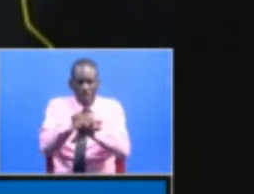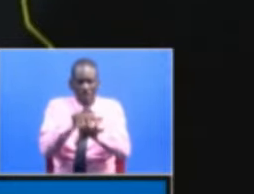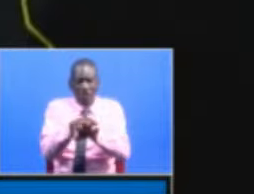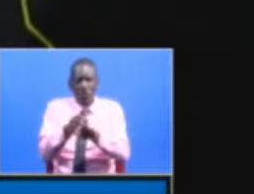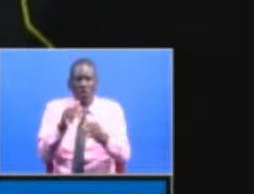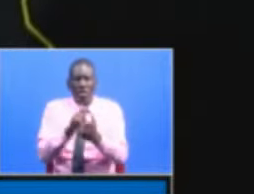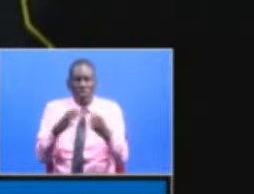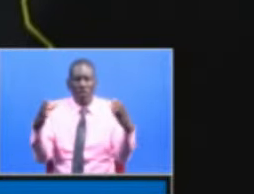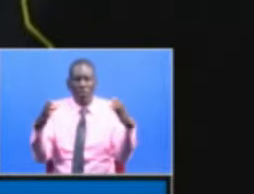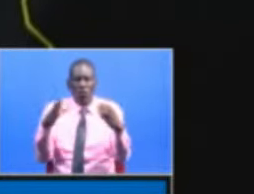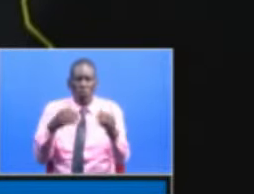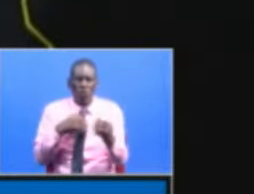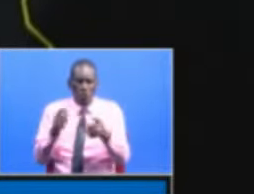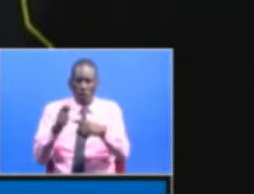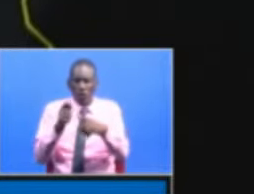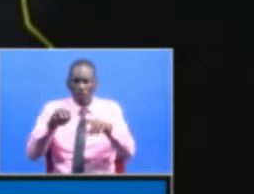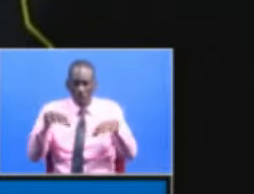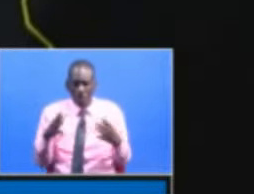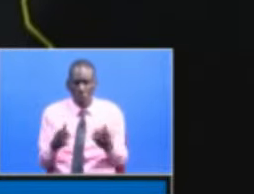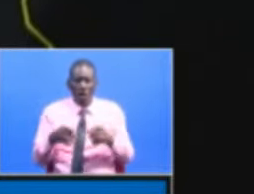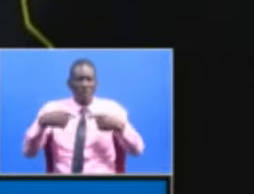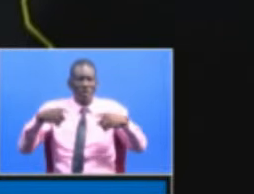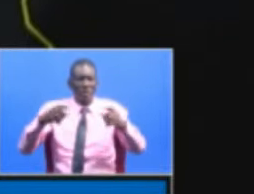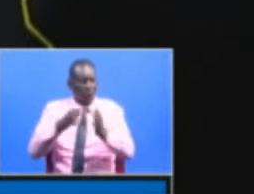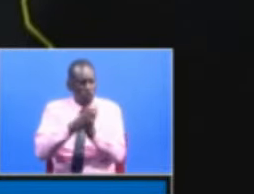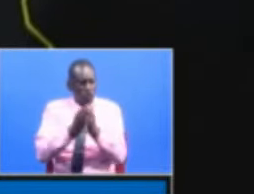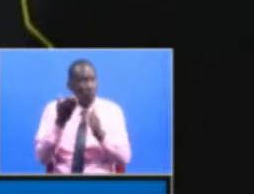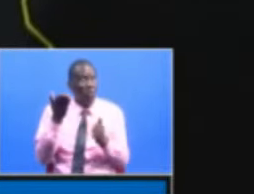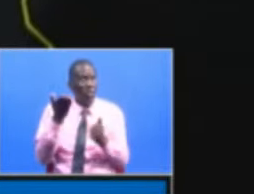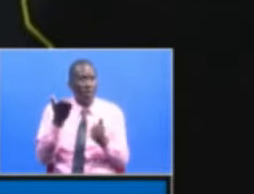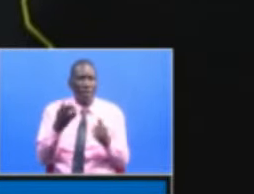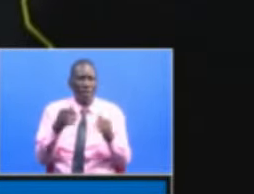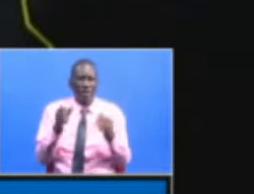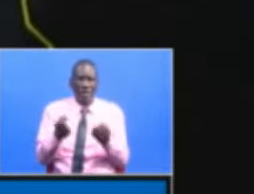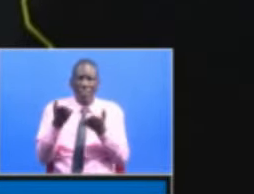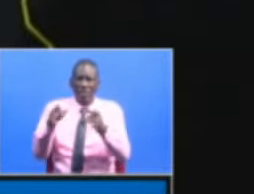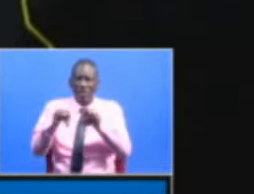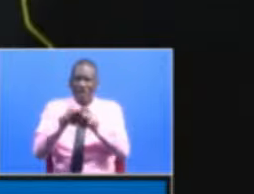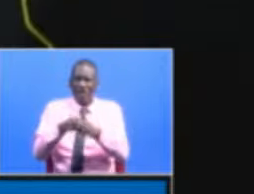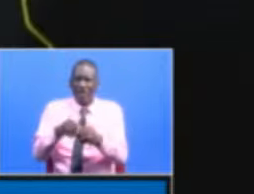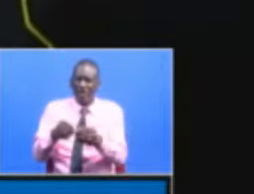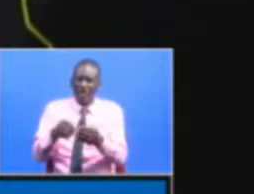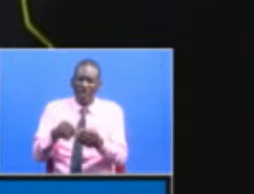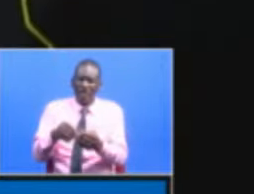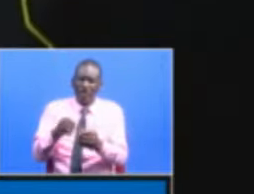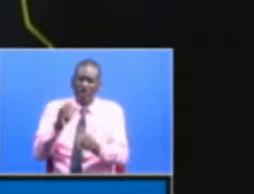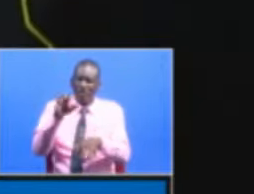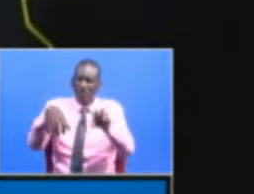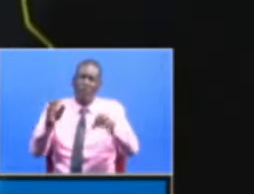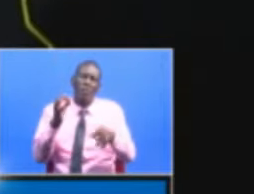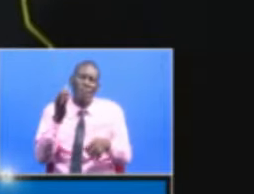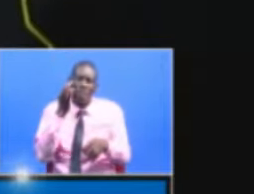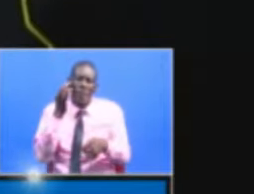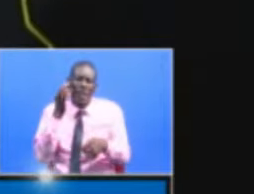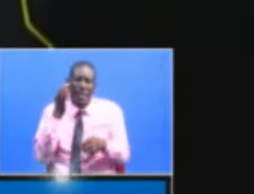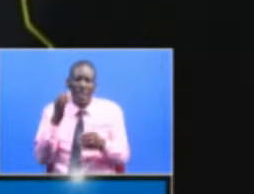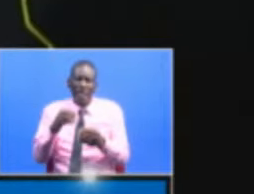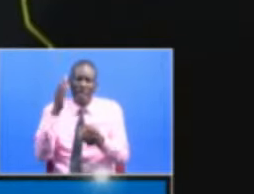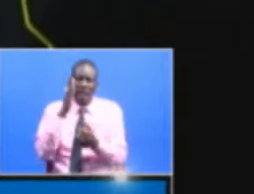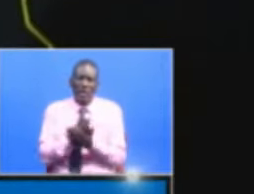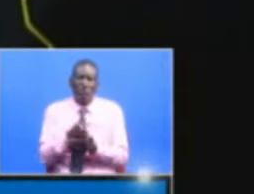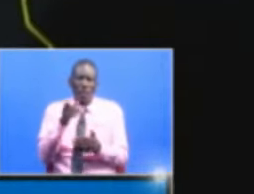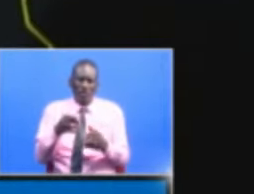has been trained on, and there's been a lot of success stories on the ground. Things like bee farming has actually been